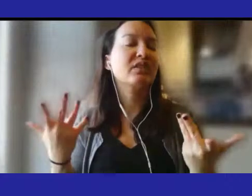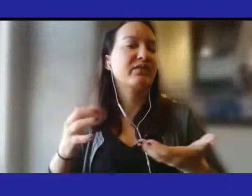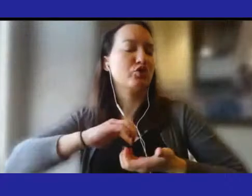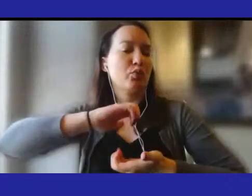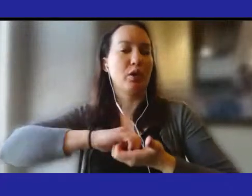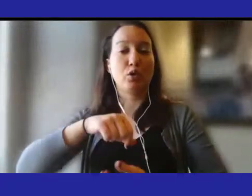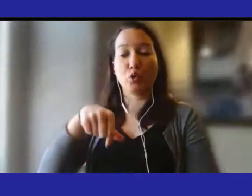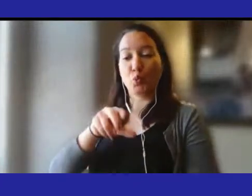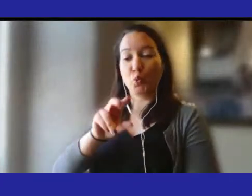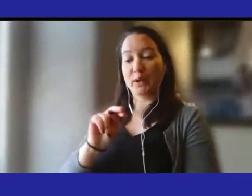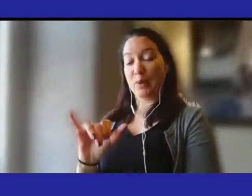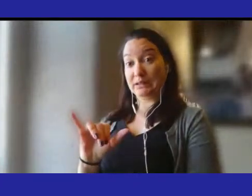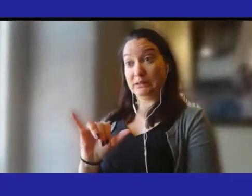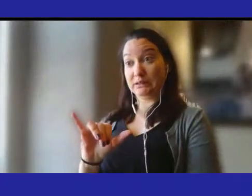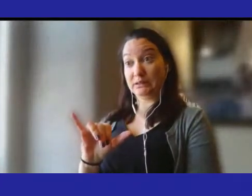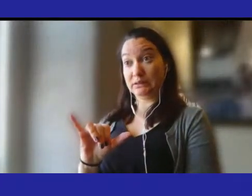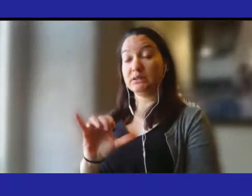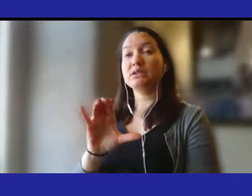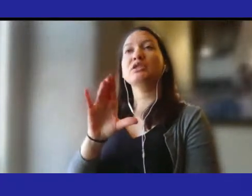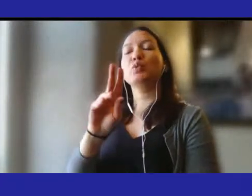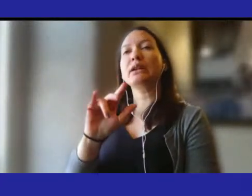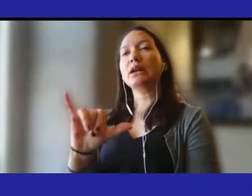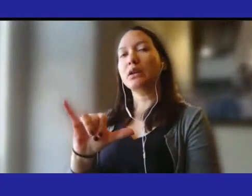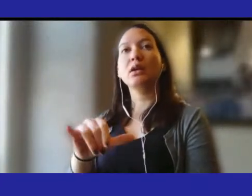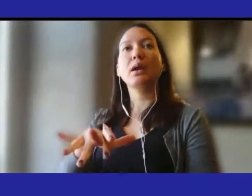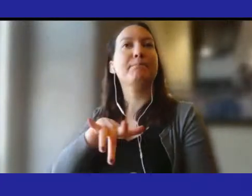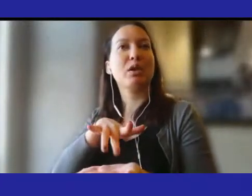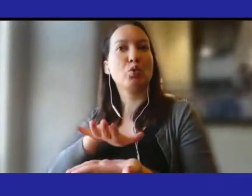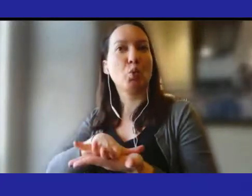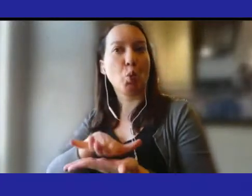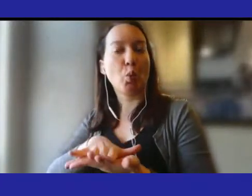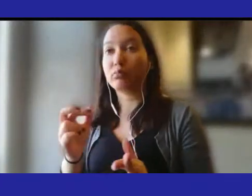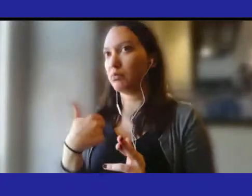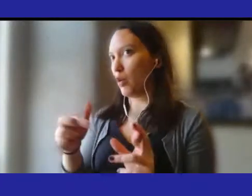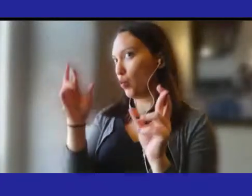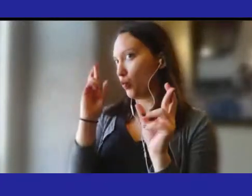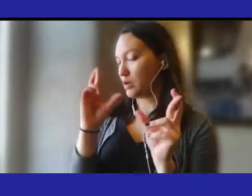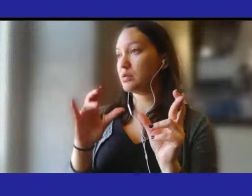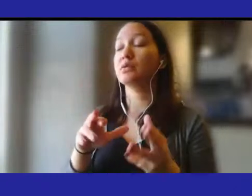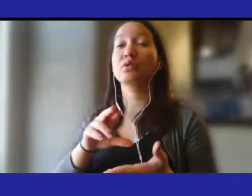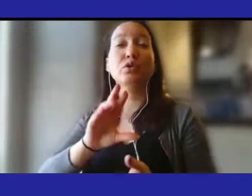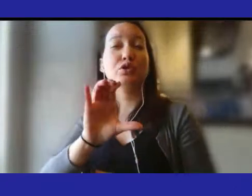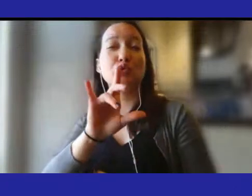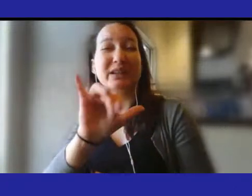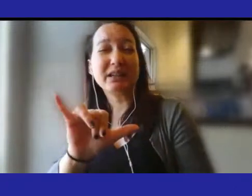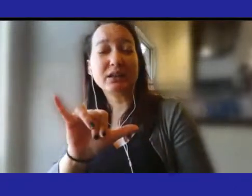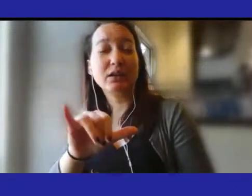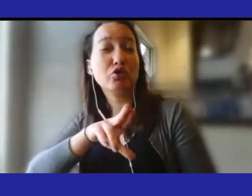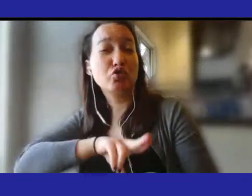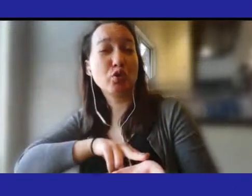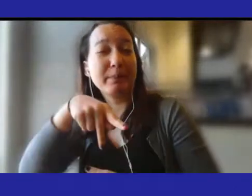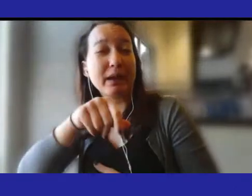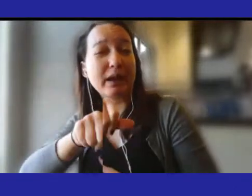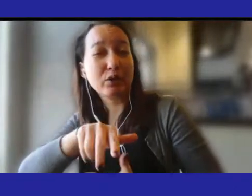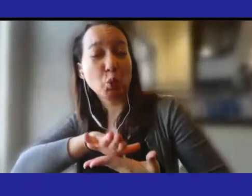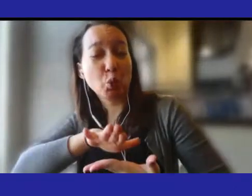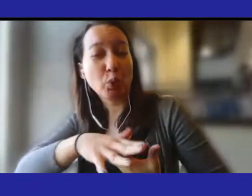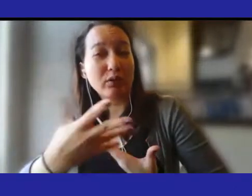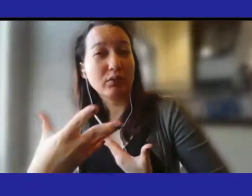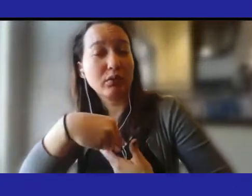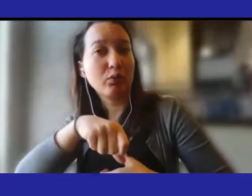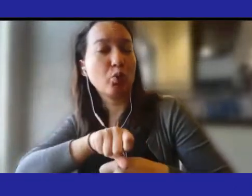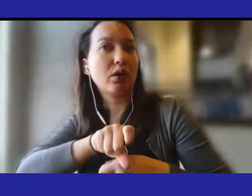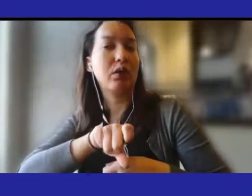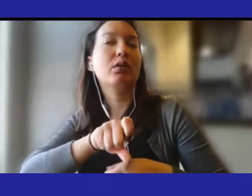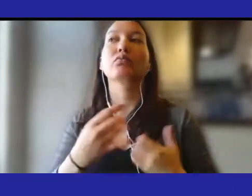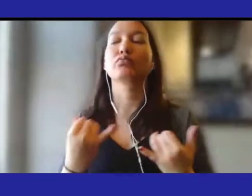order to get both CUNY Med School, and I'm hoping that CUNY Nursing, the PA school, is part of the work that we do right